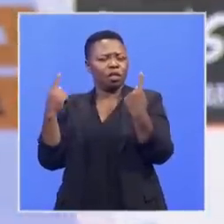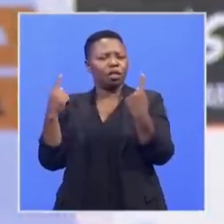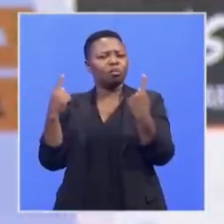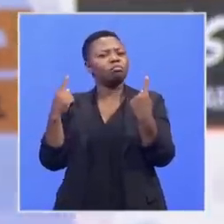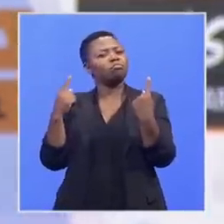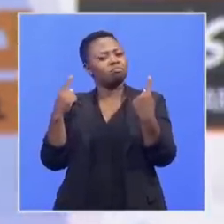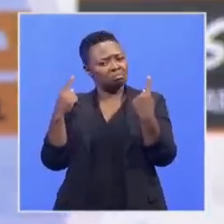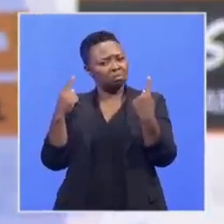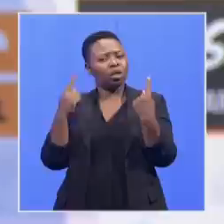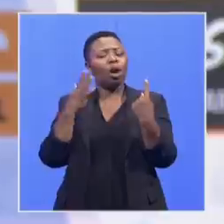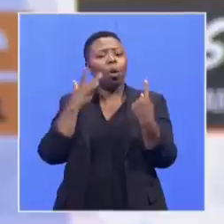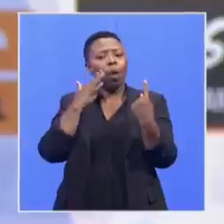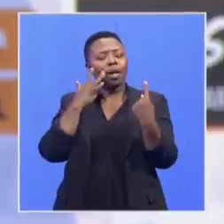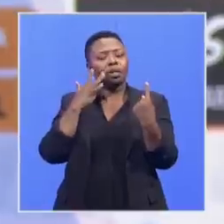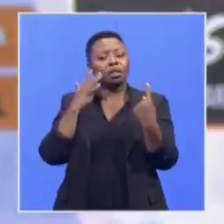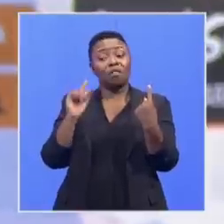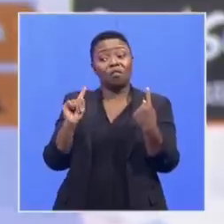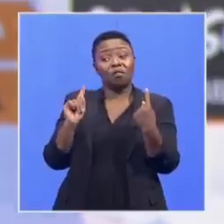our democracy.